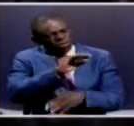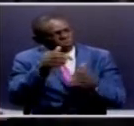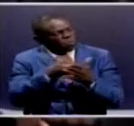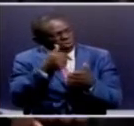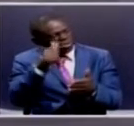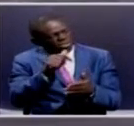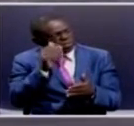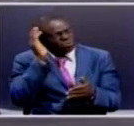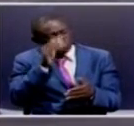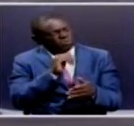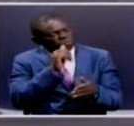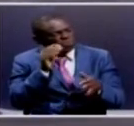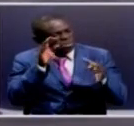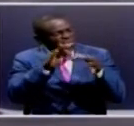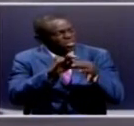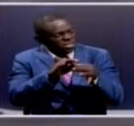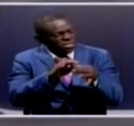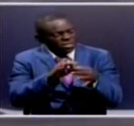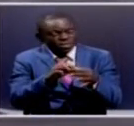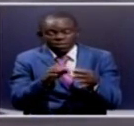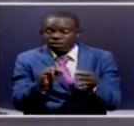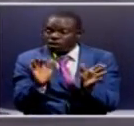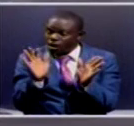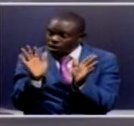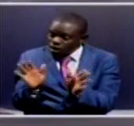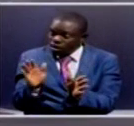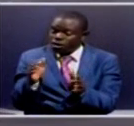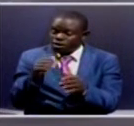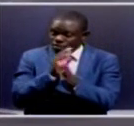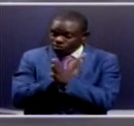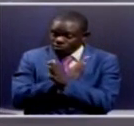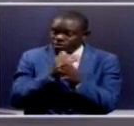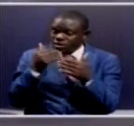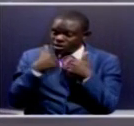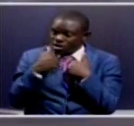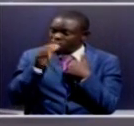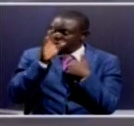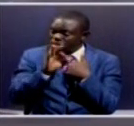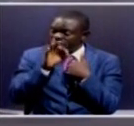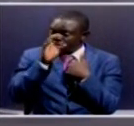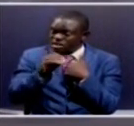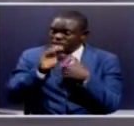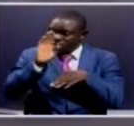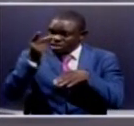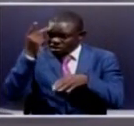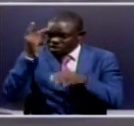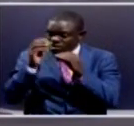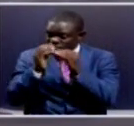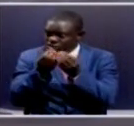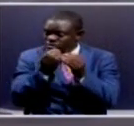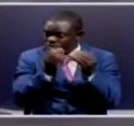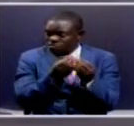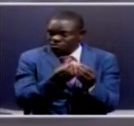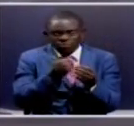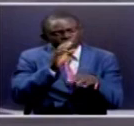attend. There is more than, there is 90 political parties registered in Zambia. Three church mother bodies will not attend. Well, but if you